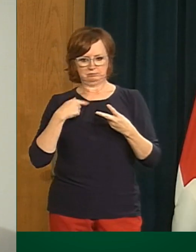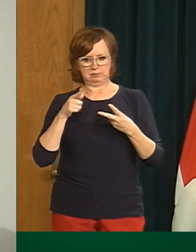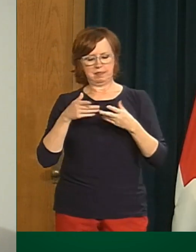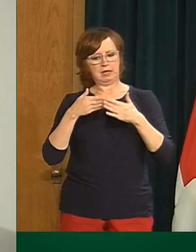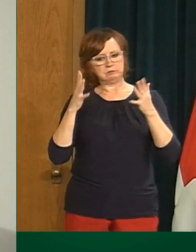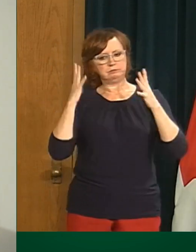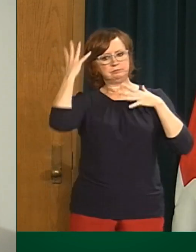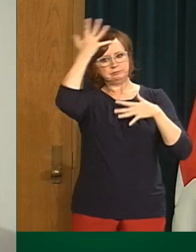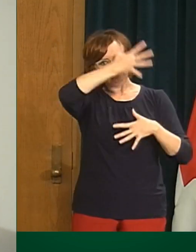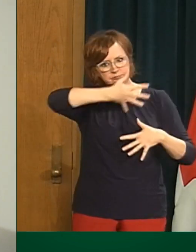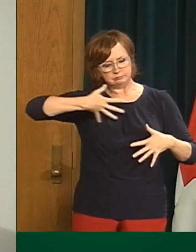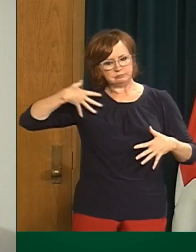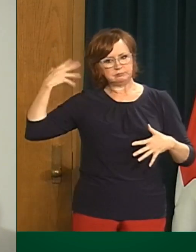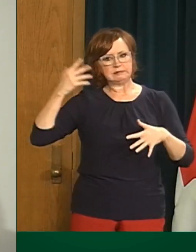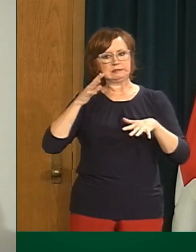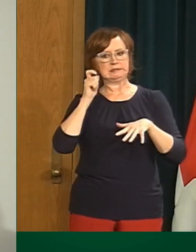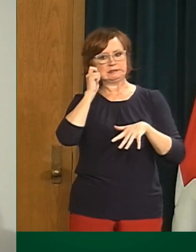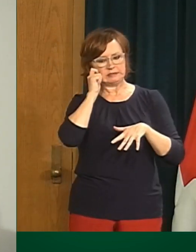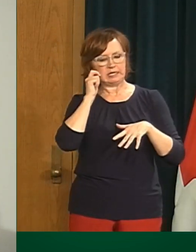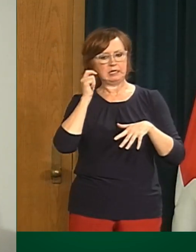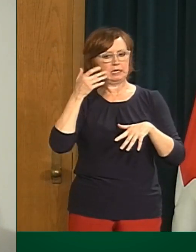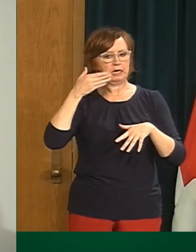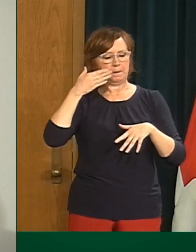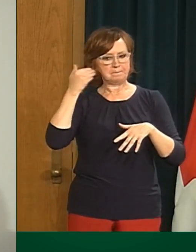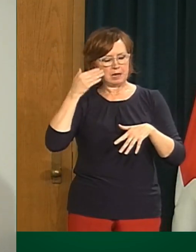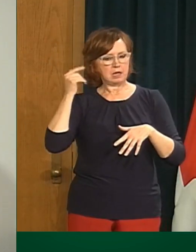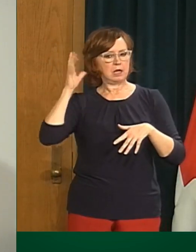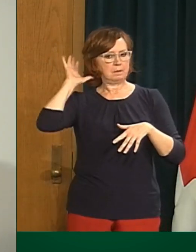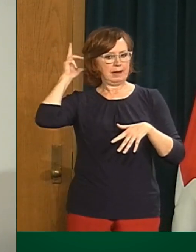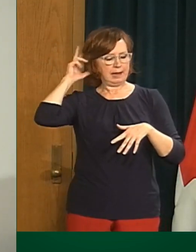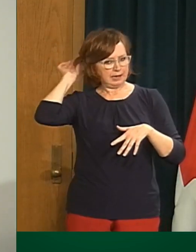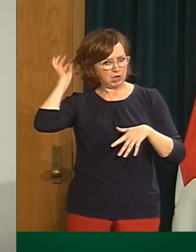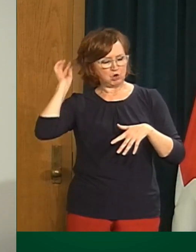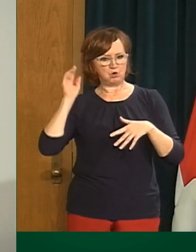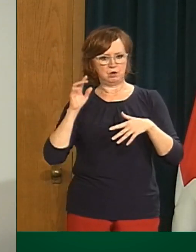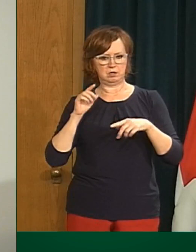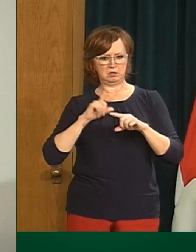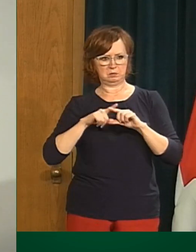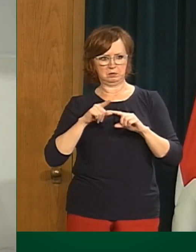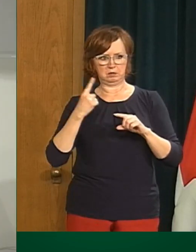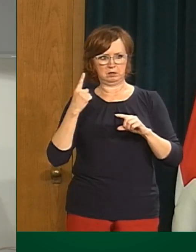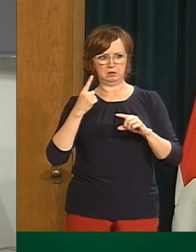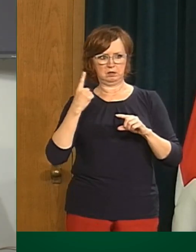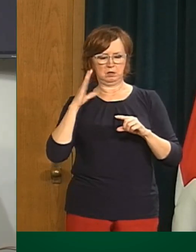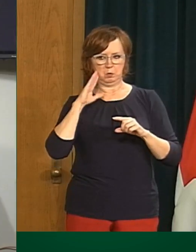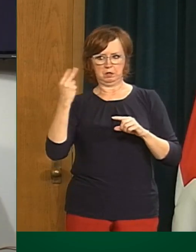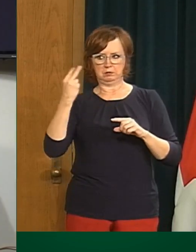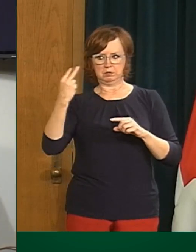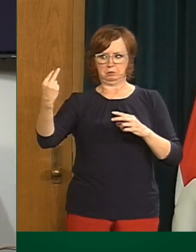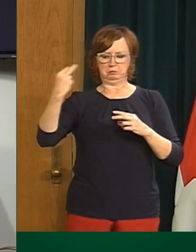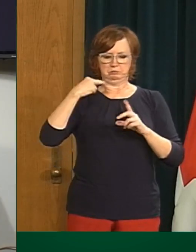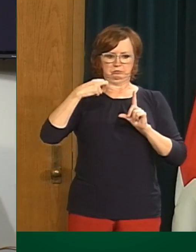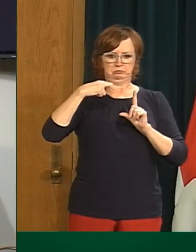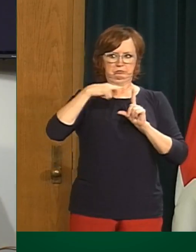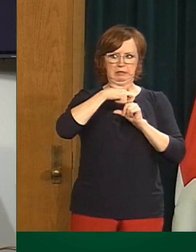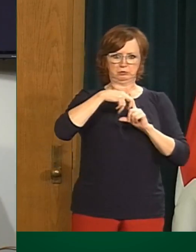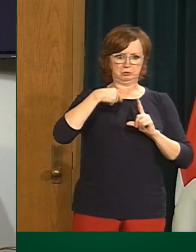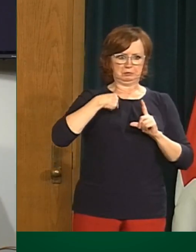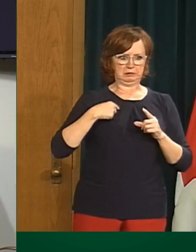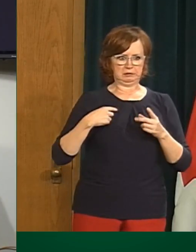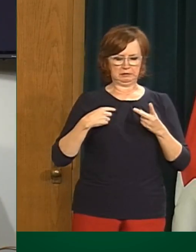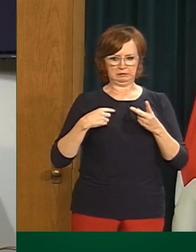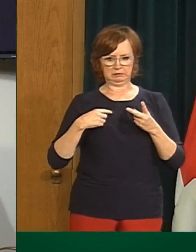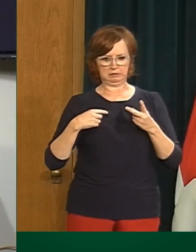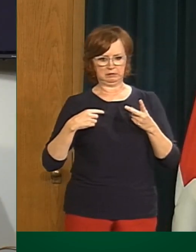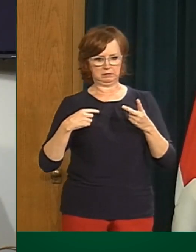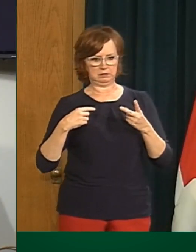in cosmetology because of their certificate, they're worried, will it be monitored? Is it going to be more detail provided so they don't have to